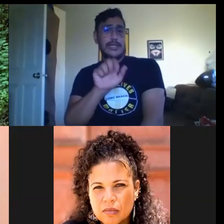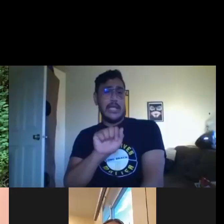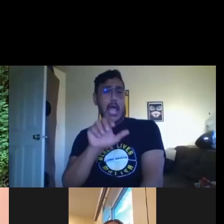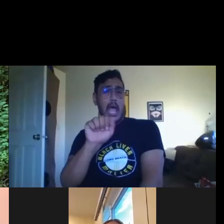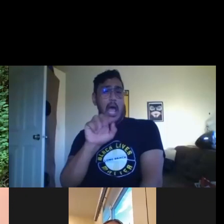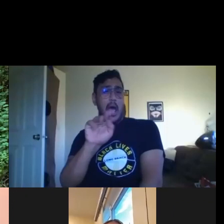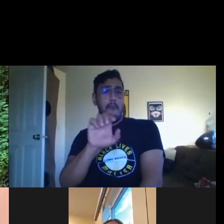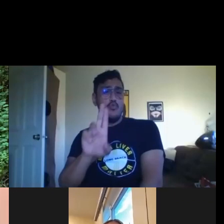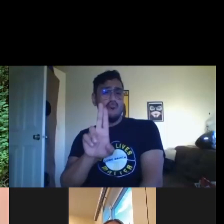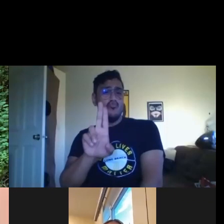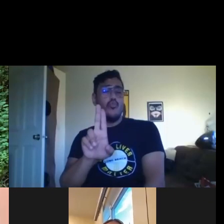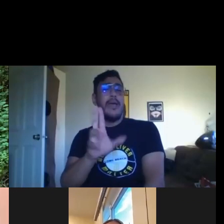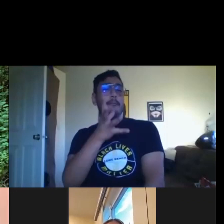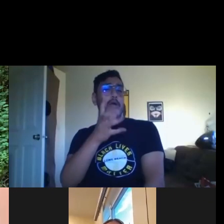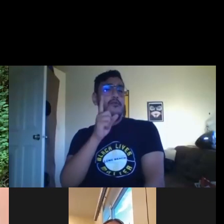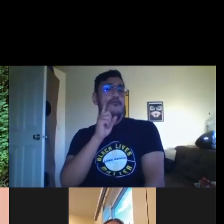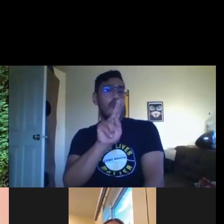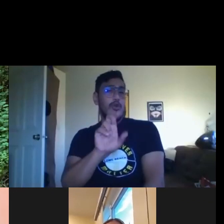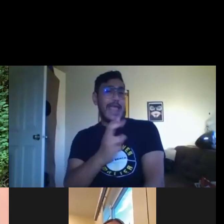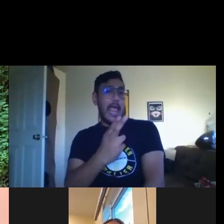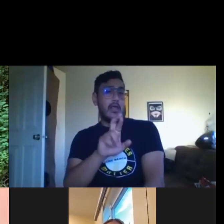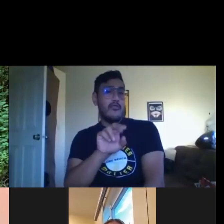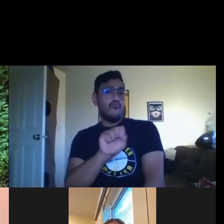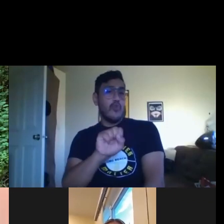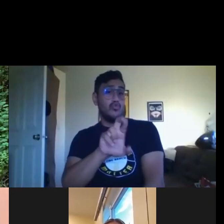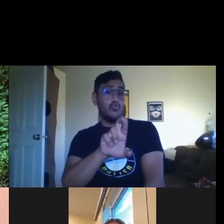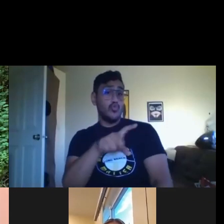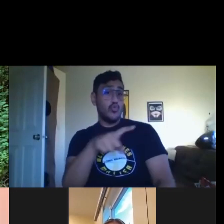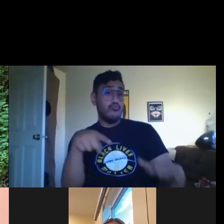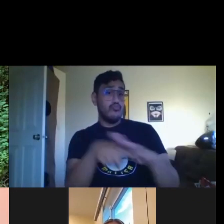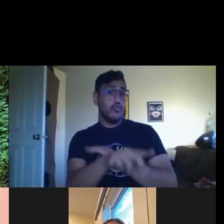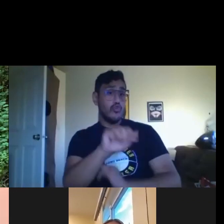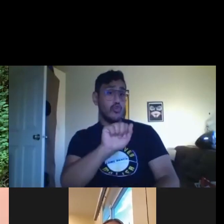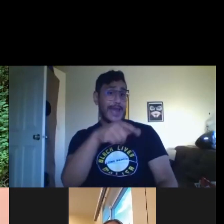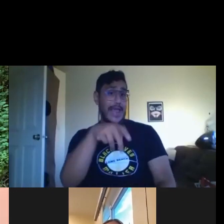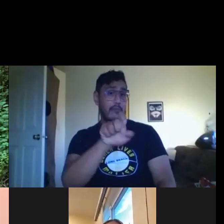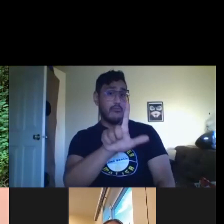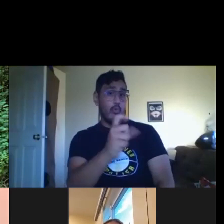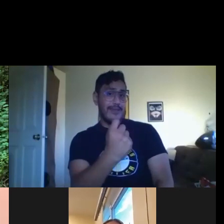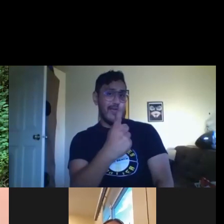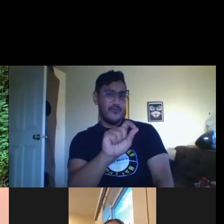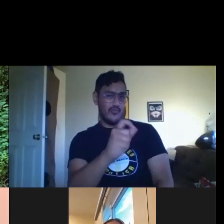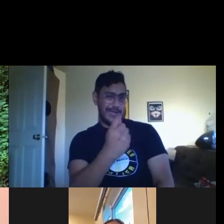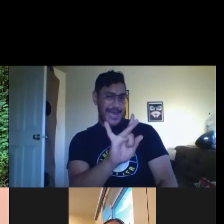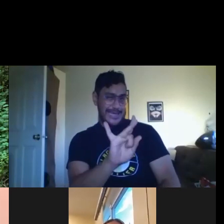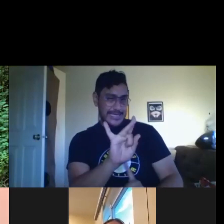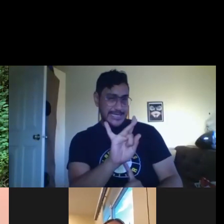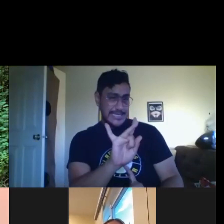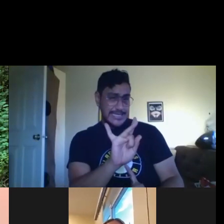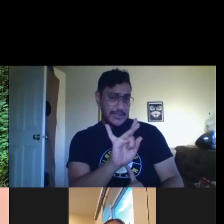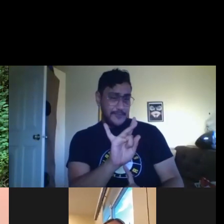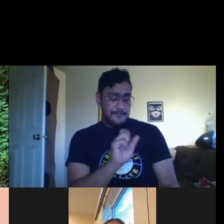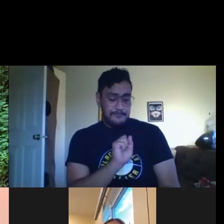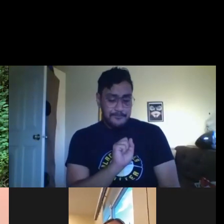Jr. He was murdered April 11th, 2018. There was a call that